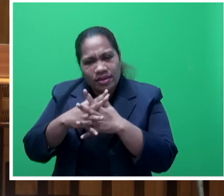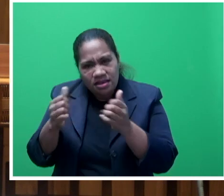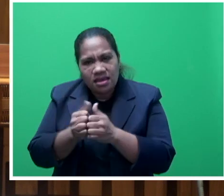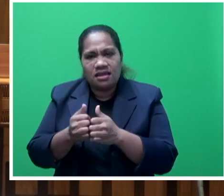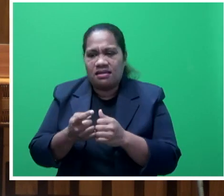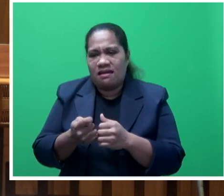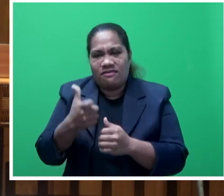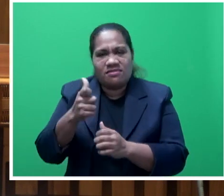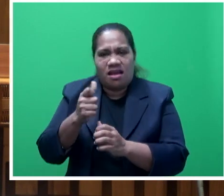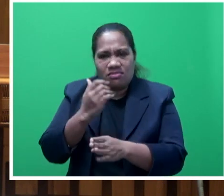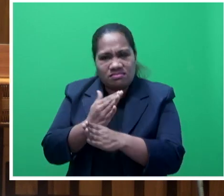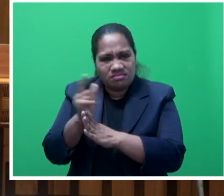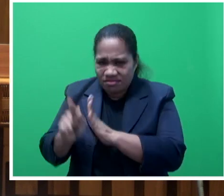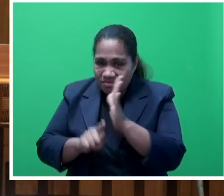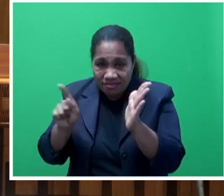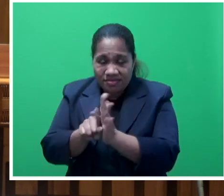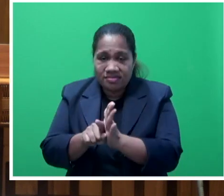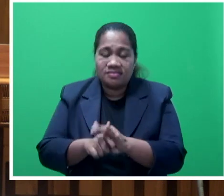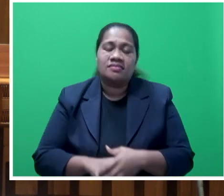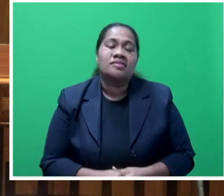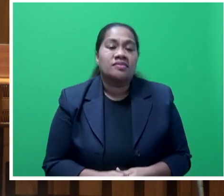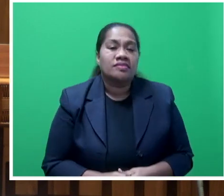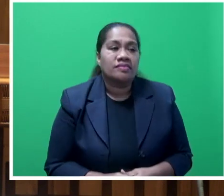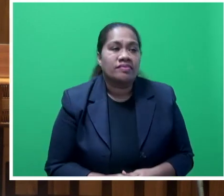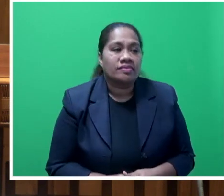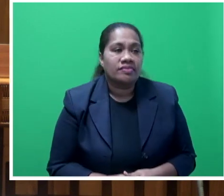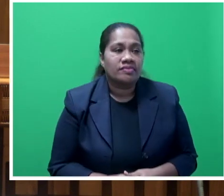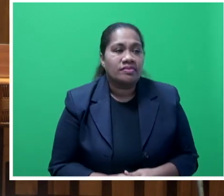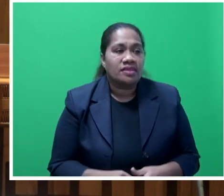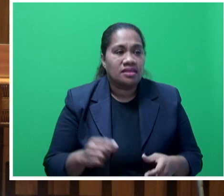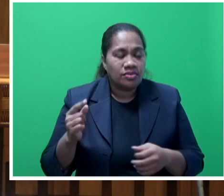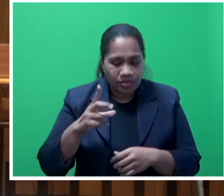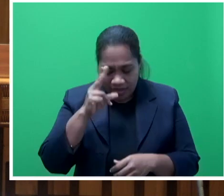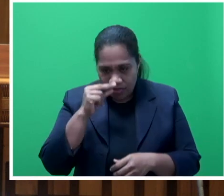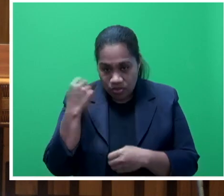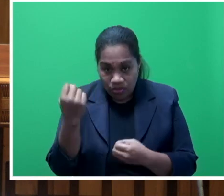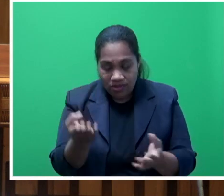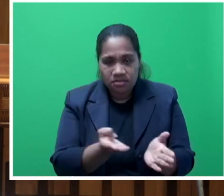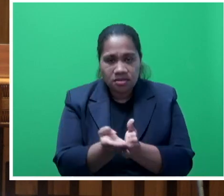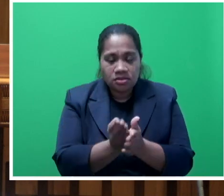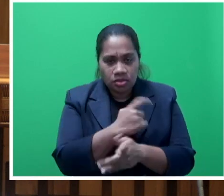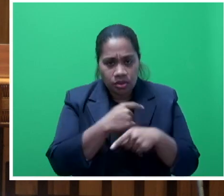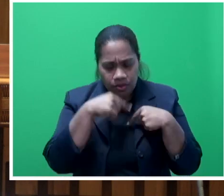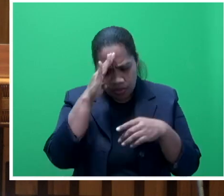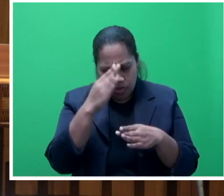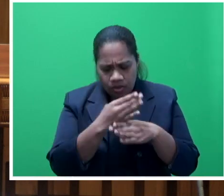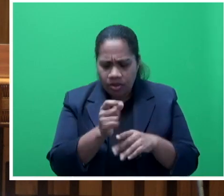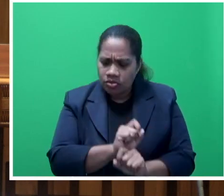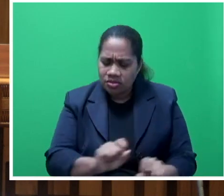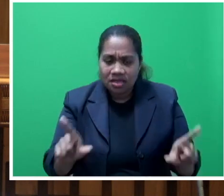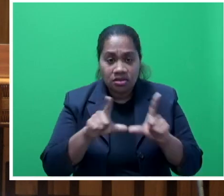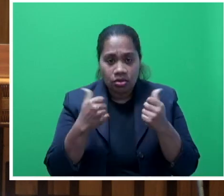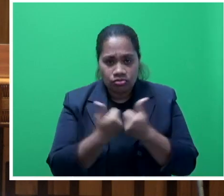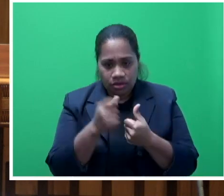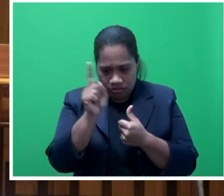actually obviously went for those people who were a bit more reasonable and were able to provide the particular services, and we're hoping to send out the contracts to them actually today.